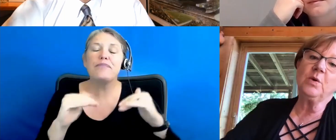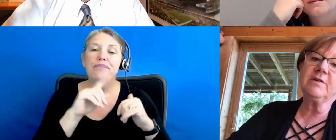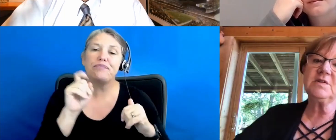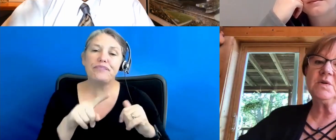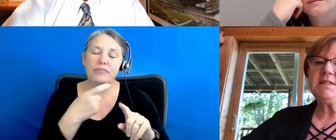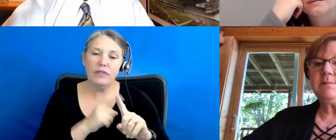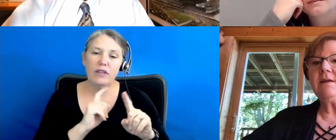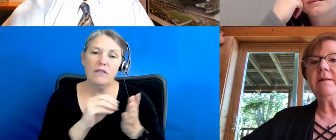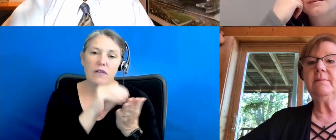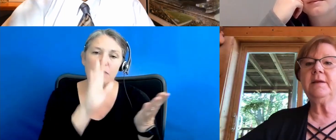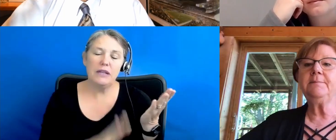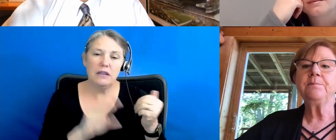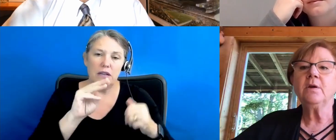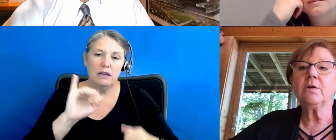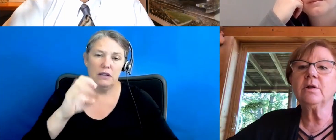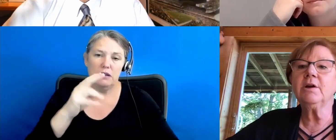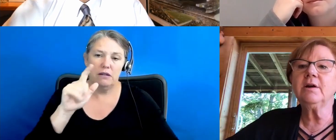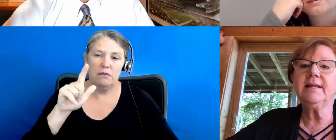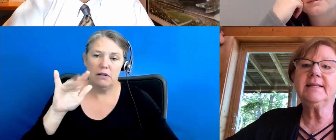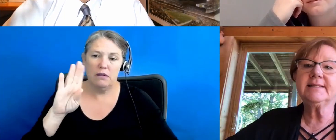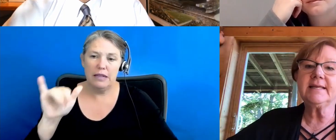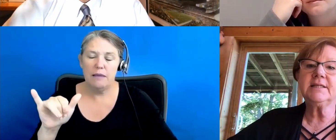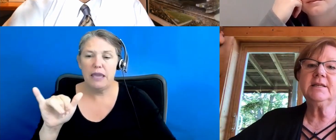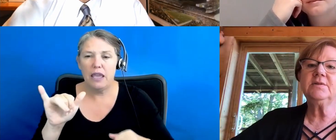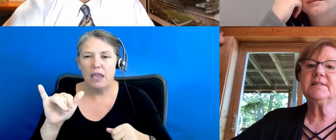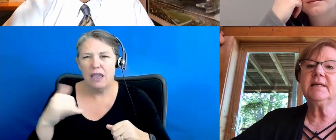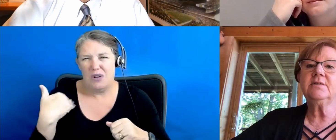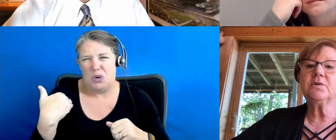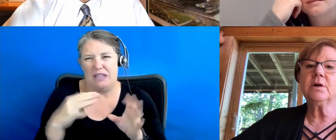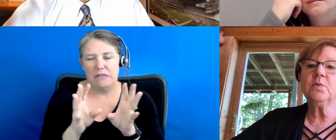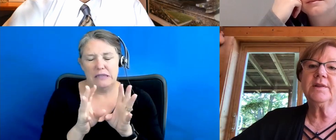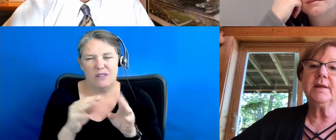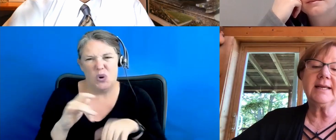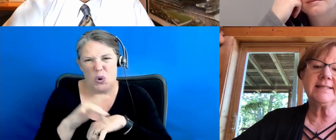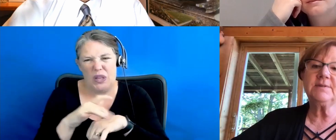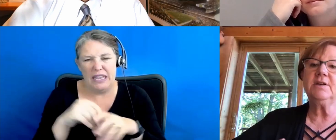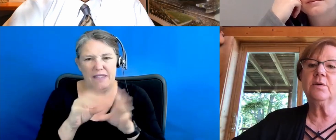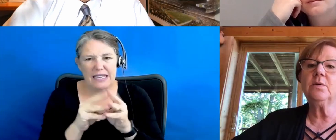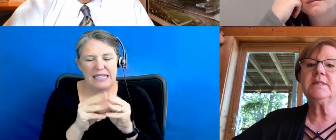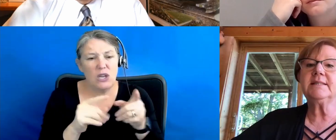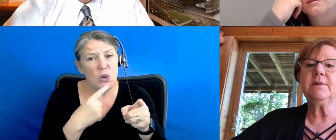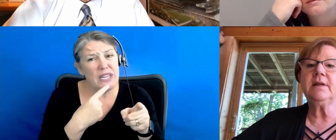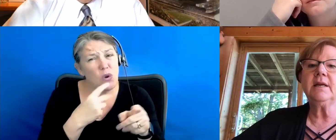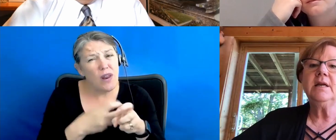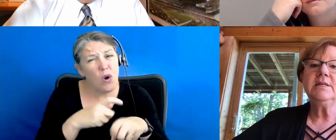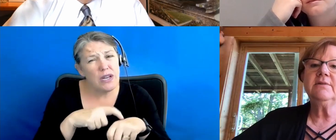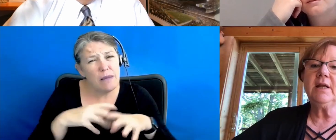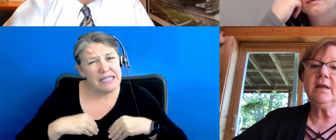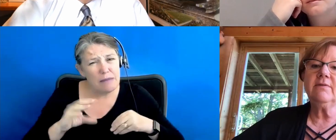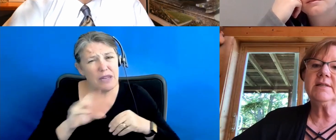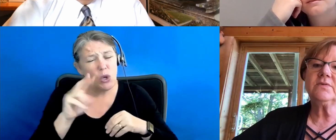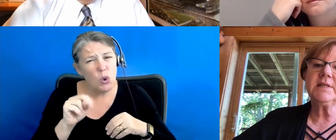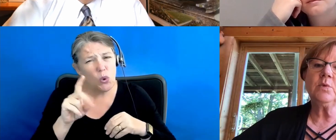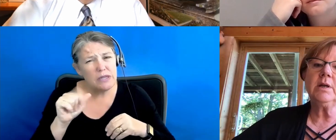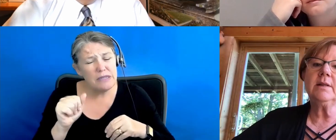question from one of our students, Michael Libby. Earlier in the session, you stated you struggled with accepting your own disability. Do you have